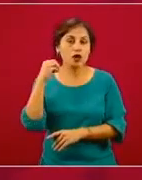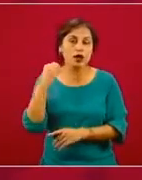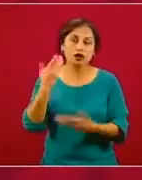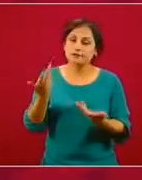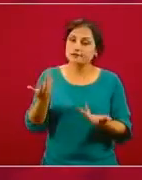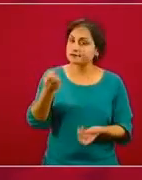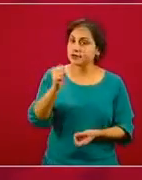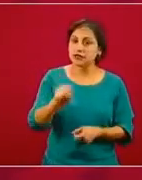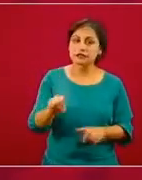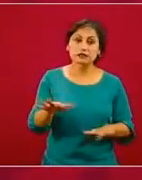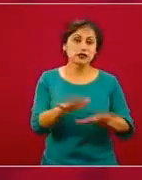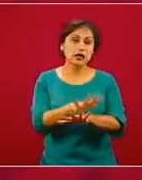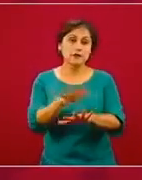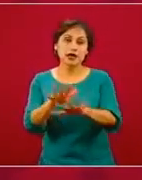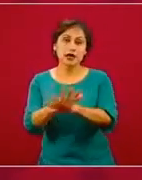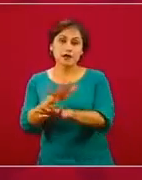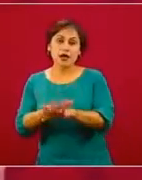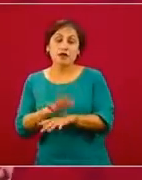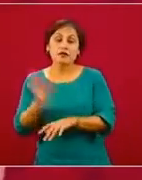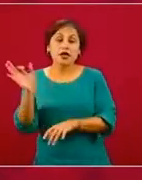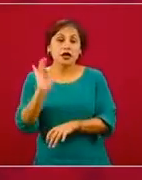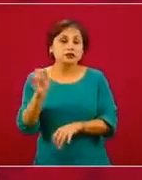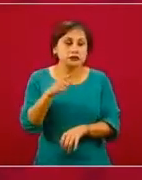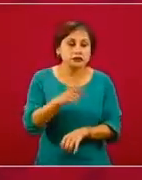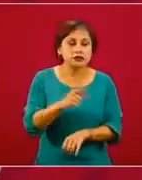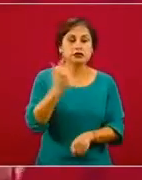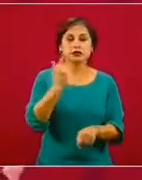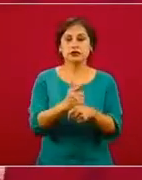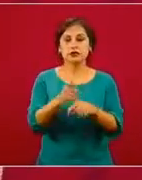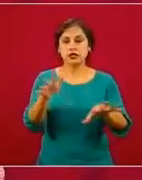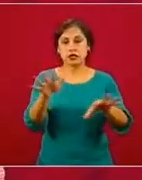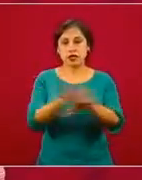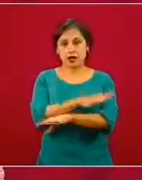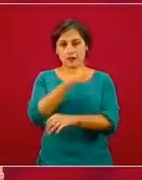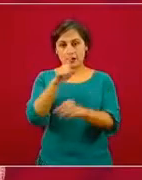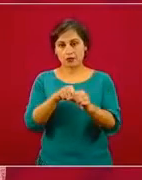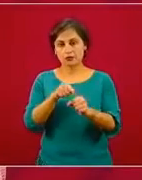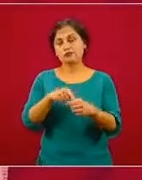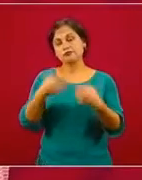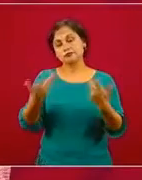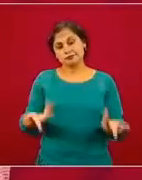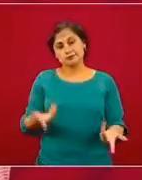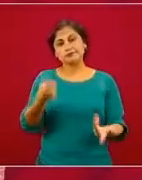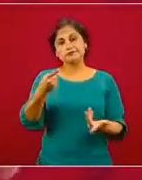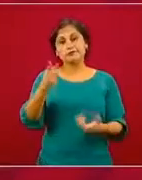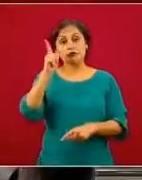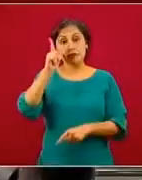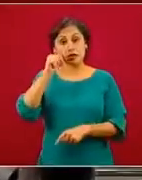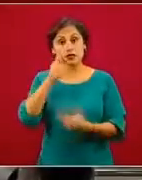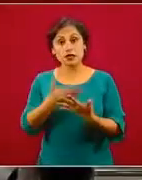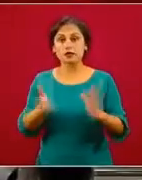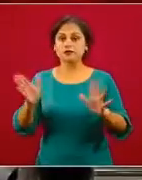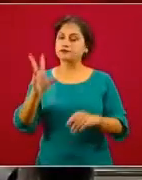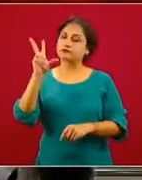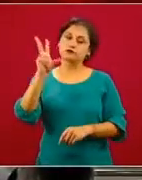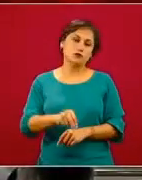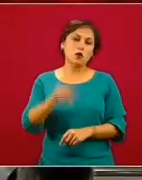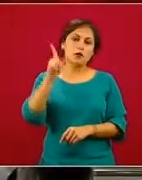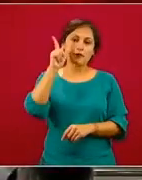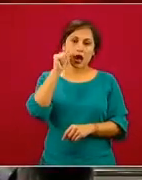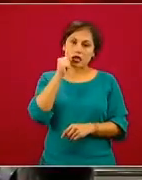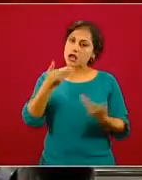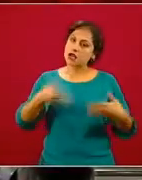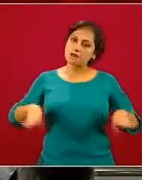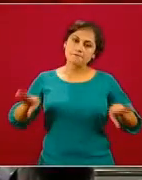gradual lifting of restrictions for those municipalities that have been established to meet the requirements and that